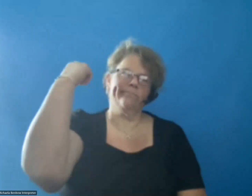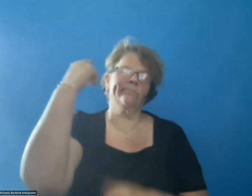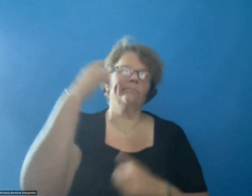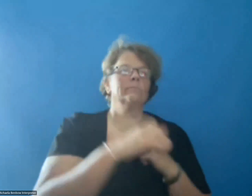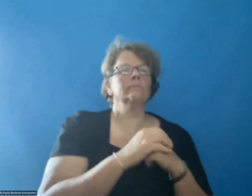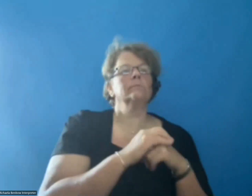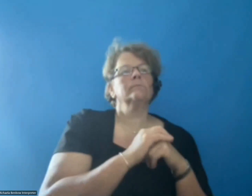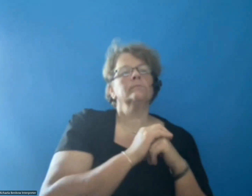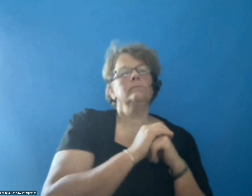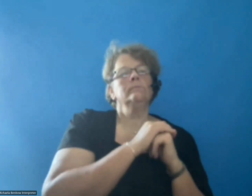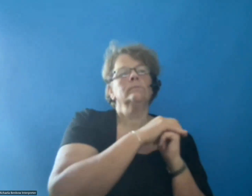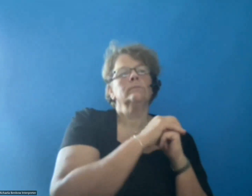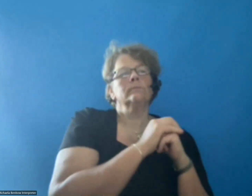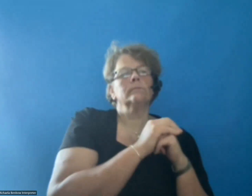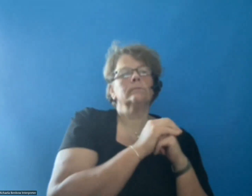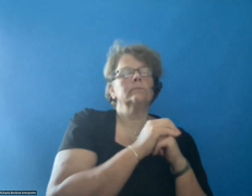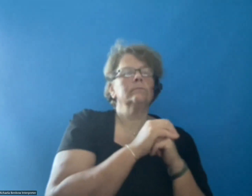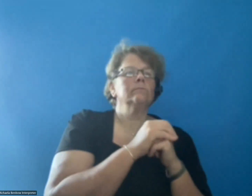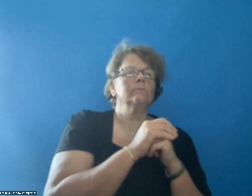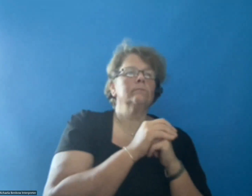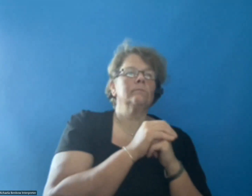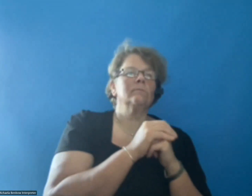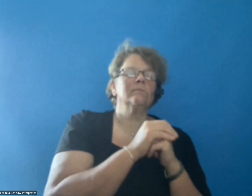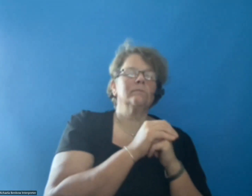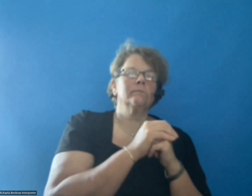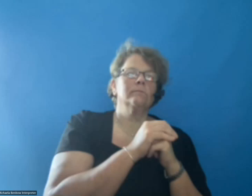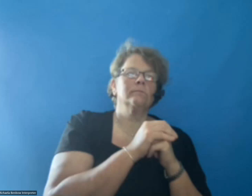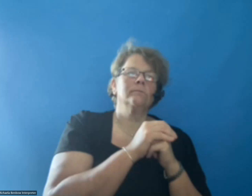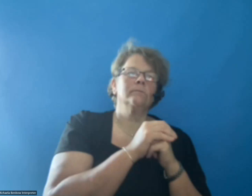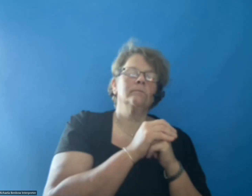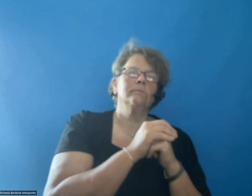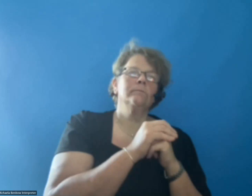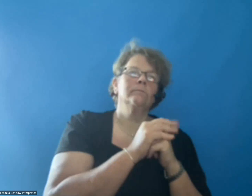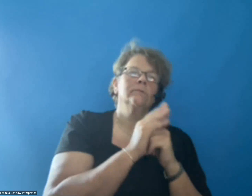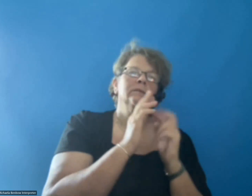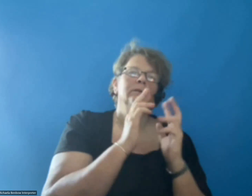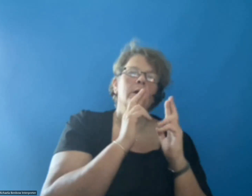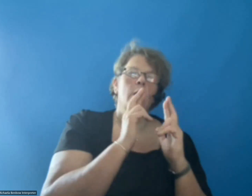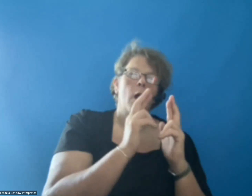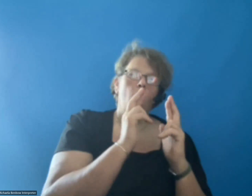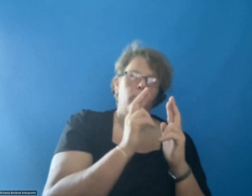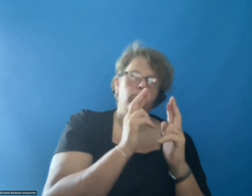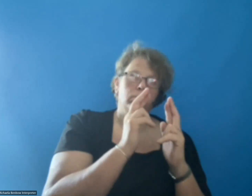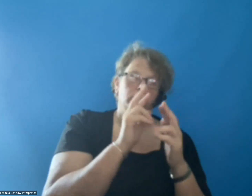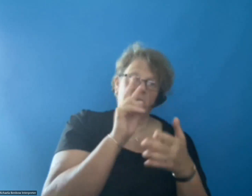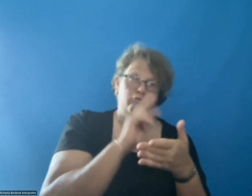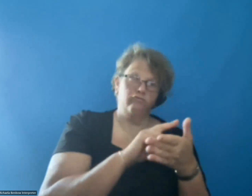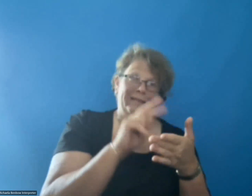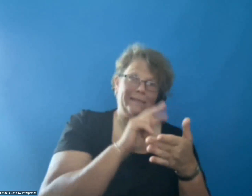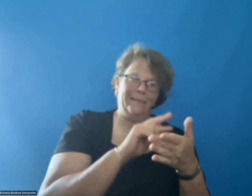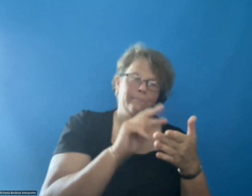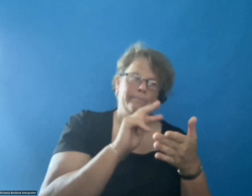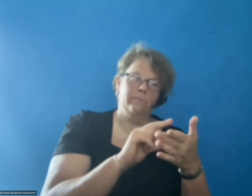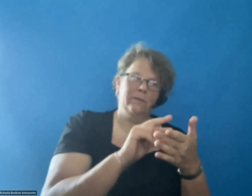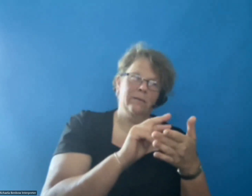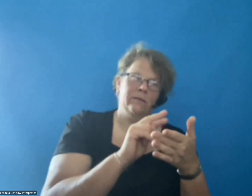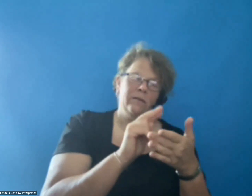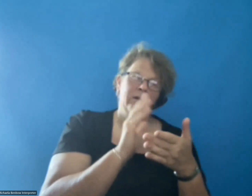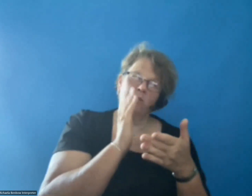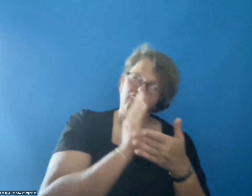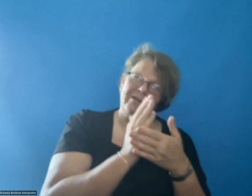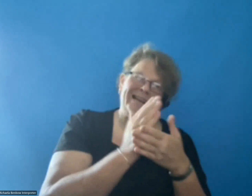come in on that as well. So I think hopefully when you read the joint forward plan, is that we are really quite